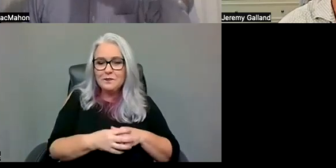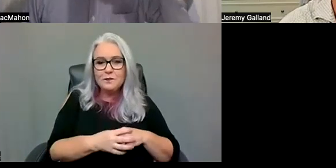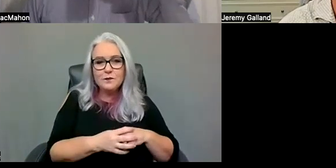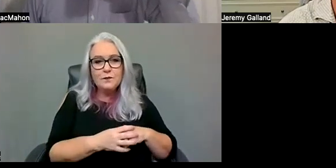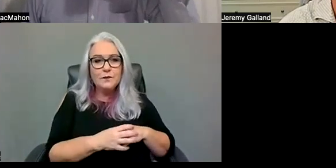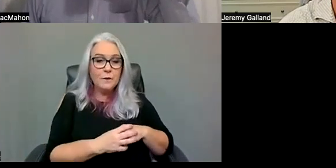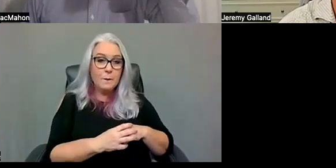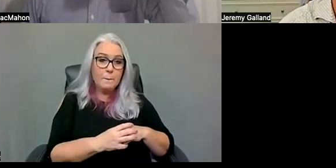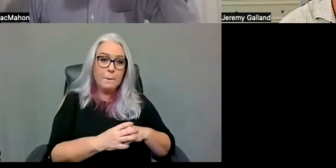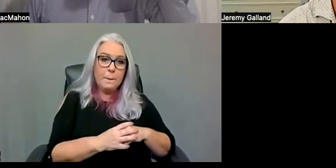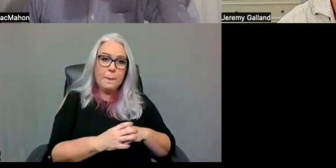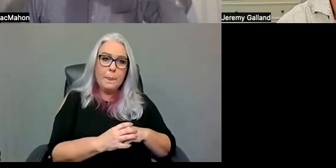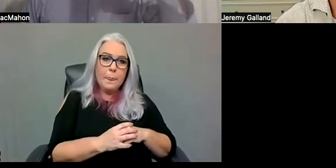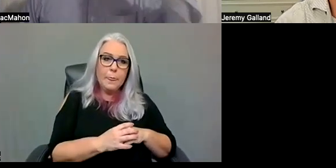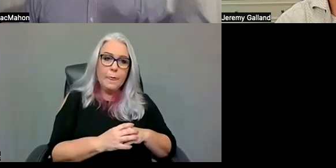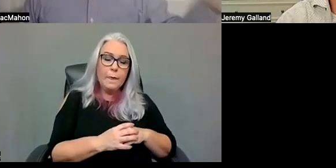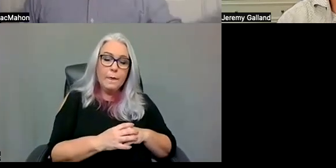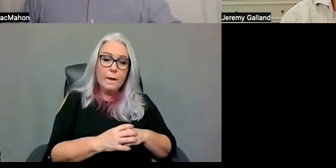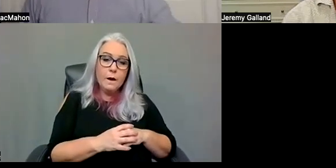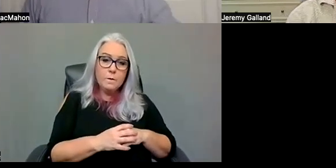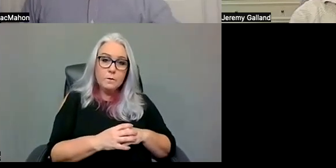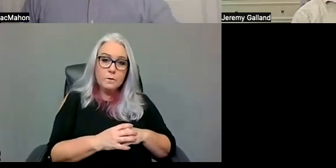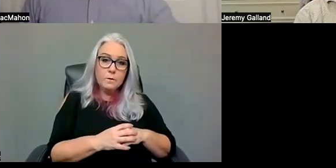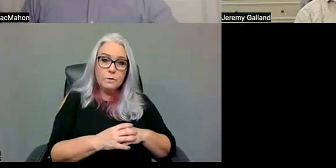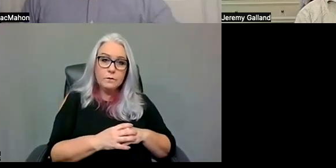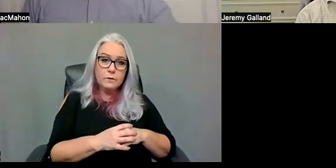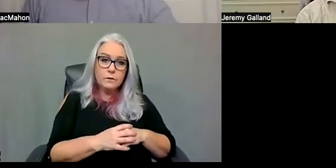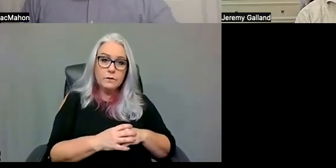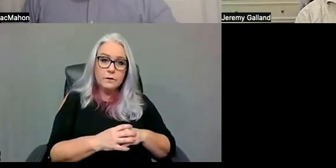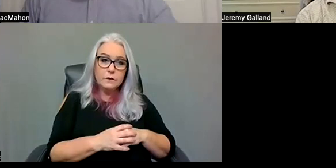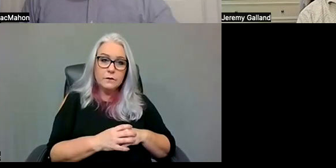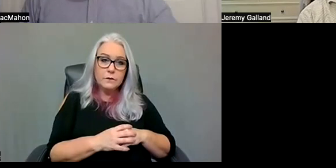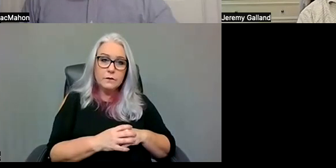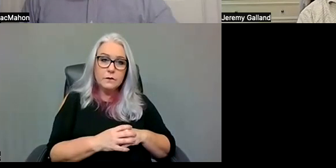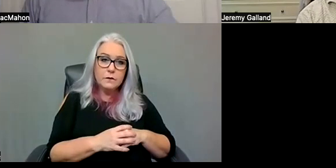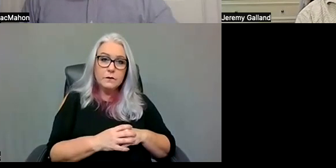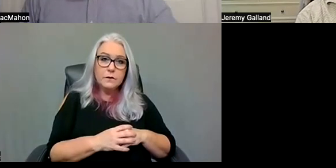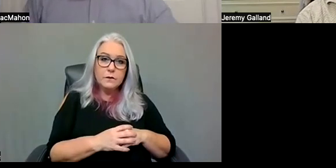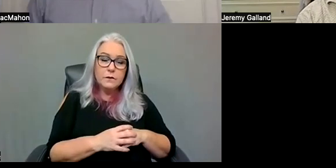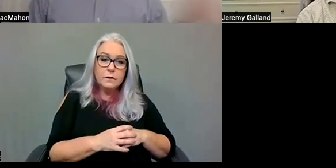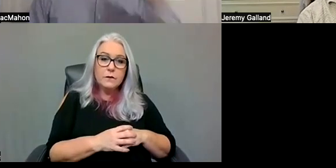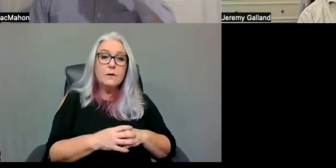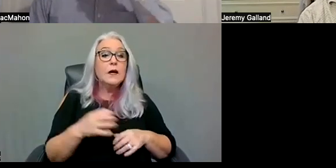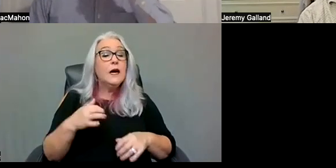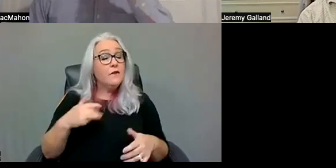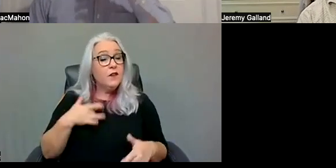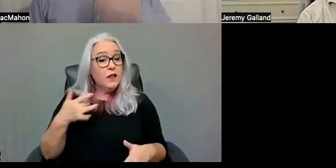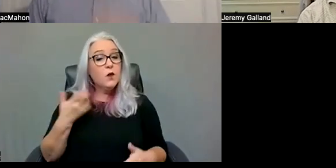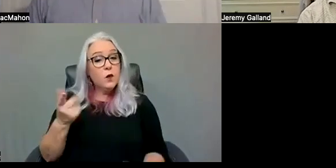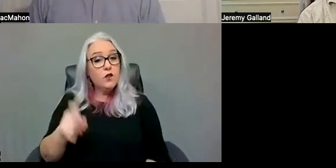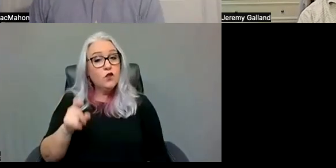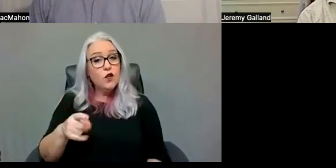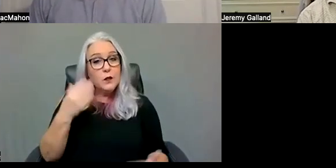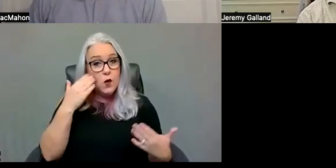So I would say that we would need to be privy to special education reports